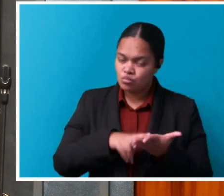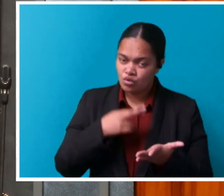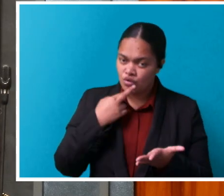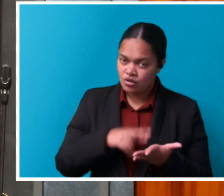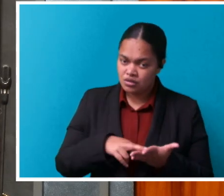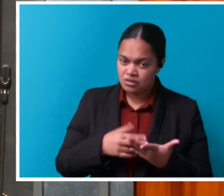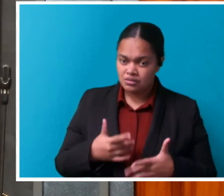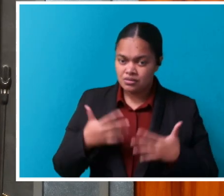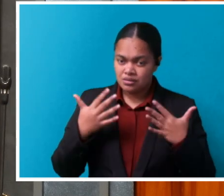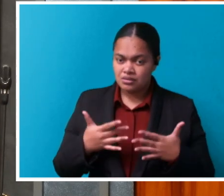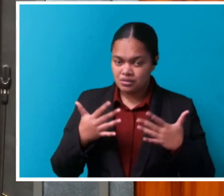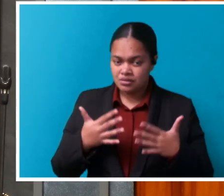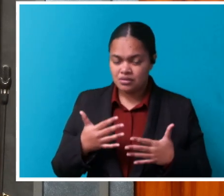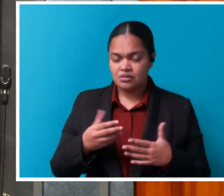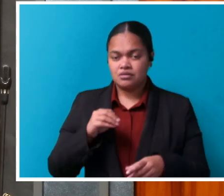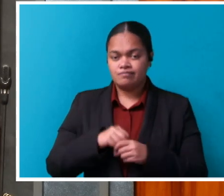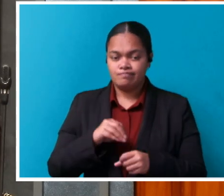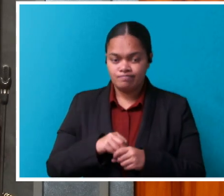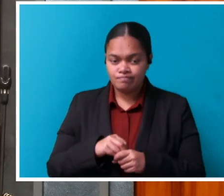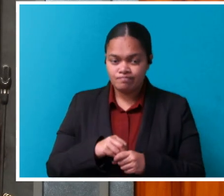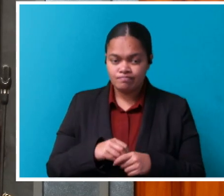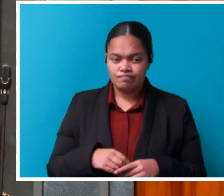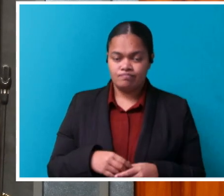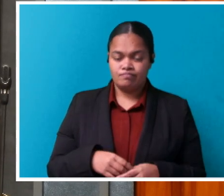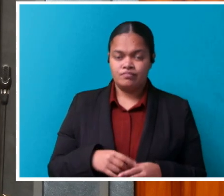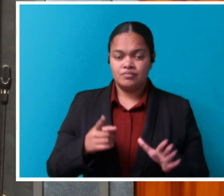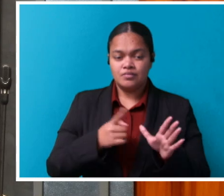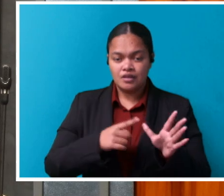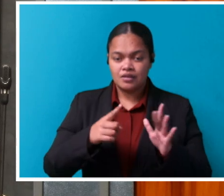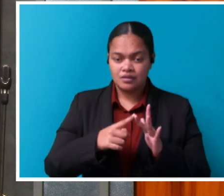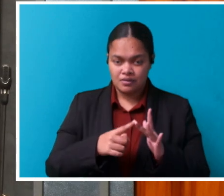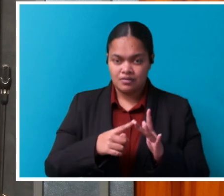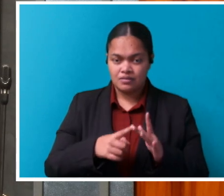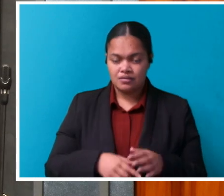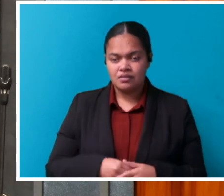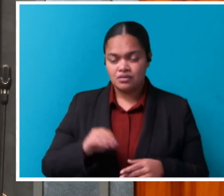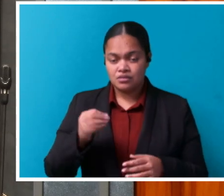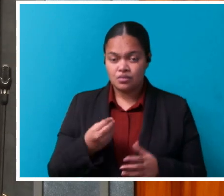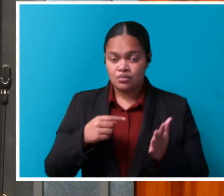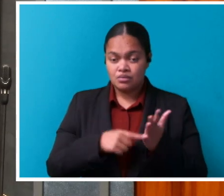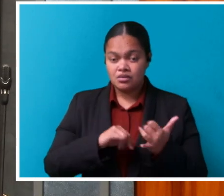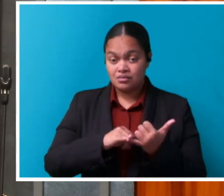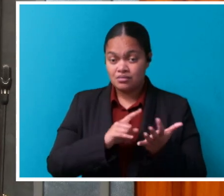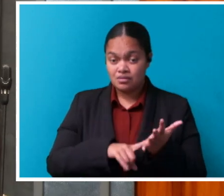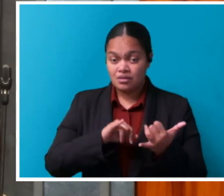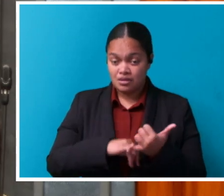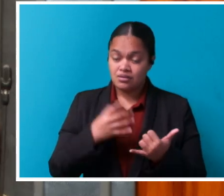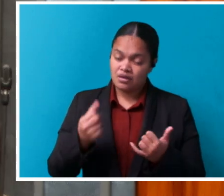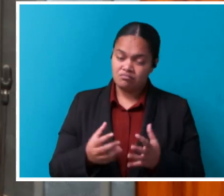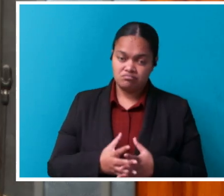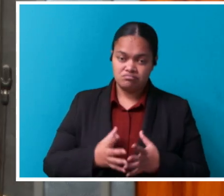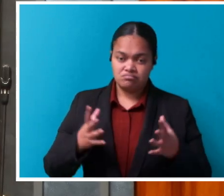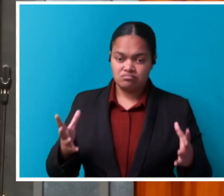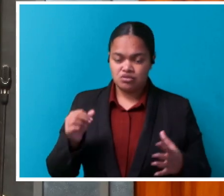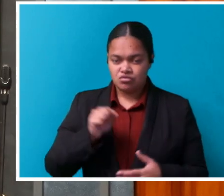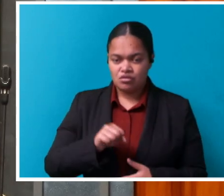analytics with the incorporation of the artificial intelligence. TSLS had a wide range of scholarship and student